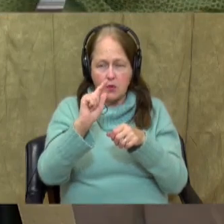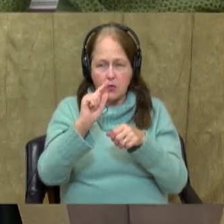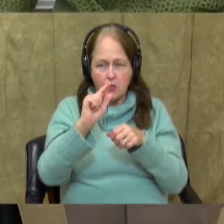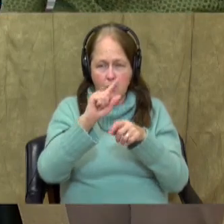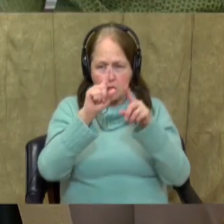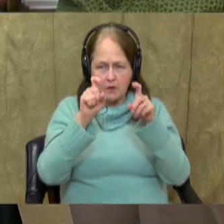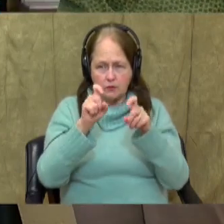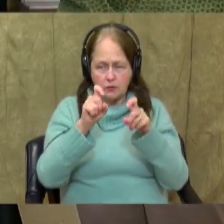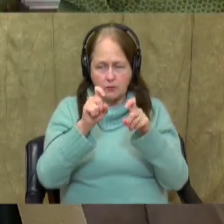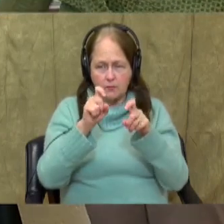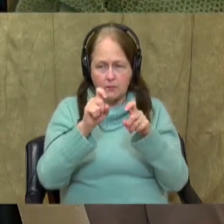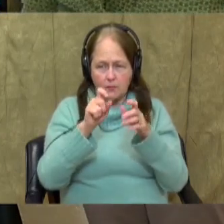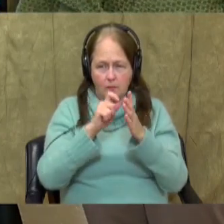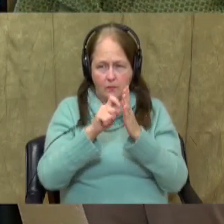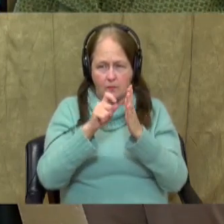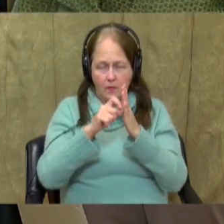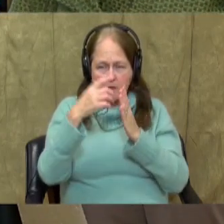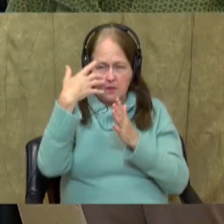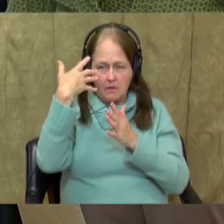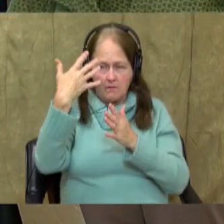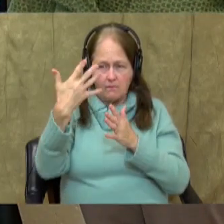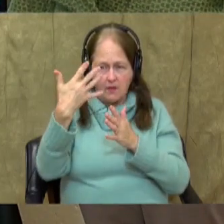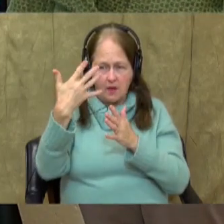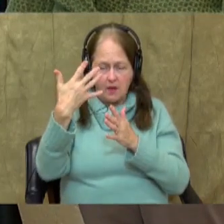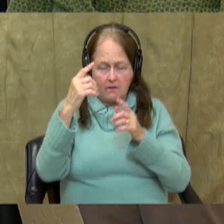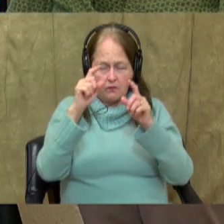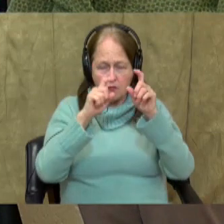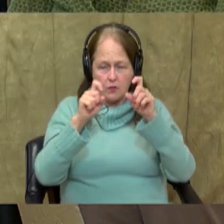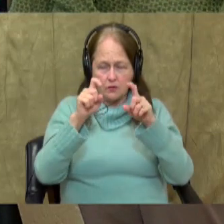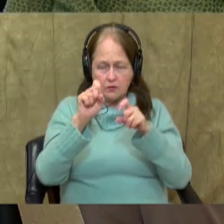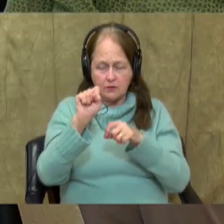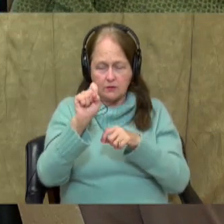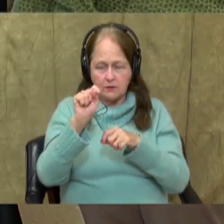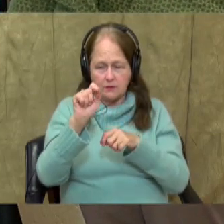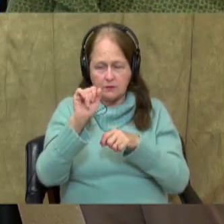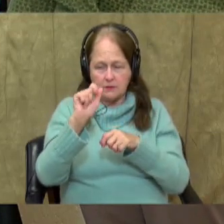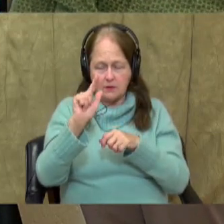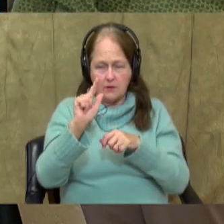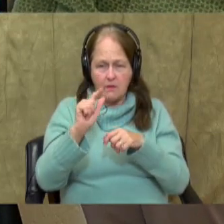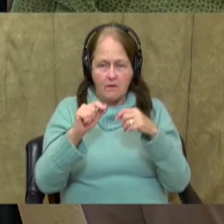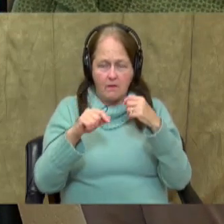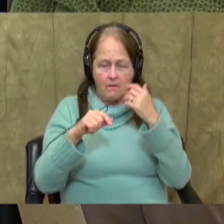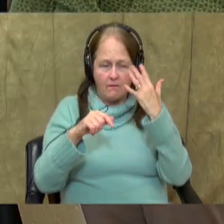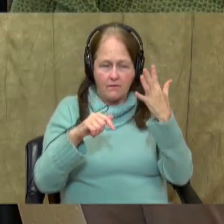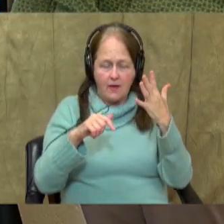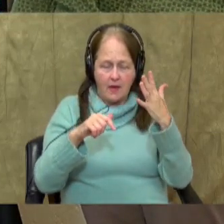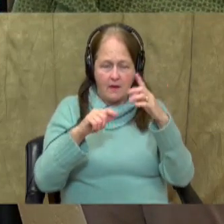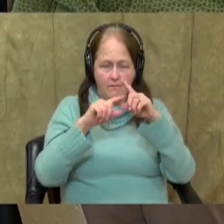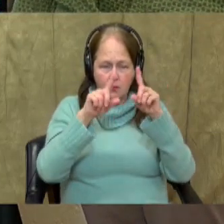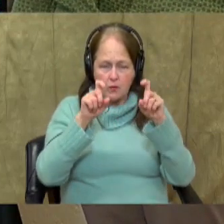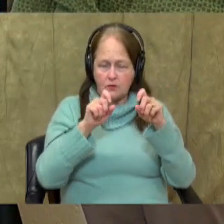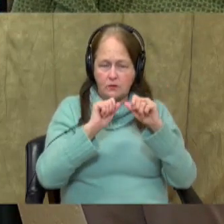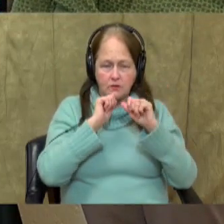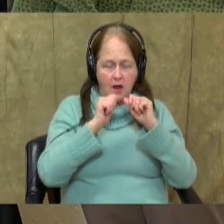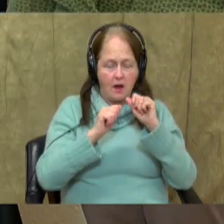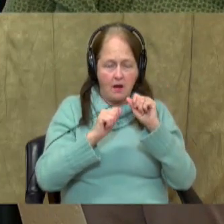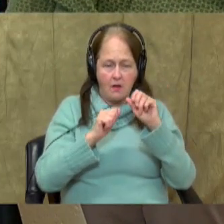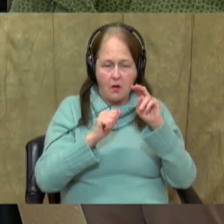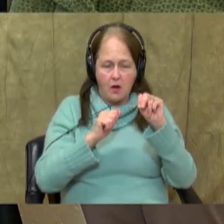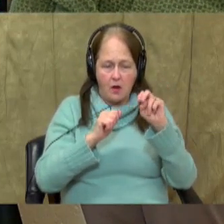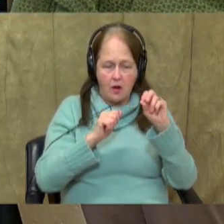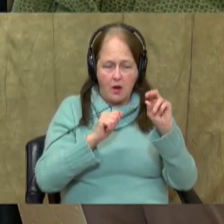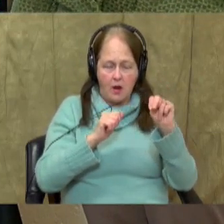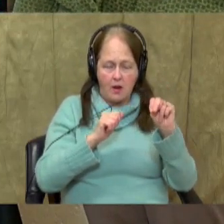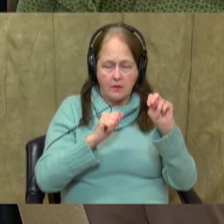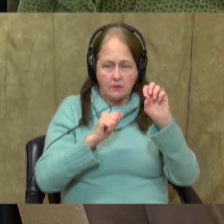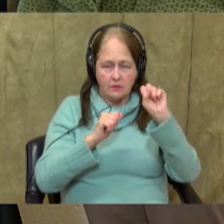I want you to write down 5 questions that are statistical, write down 5 questions that are not statistical, and then